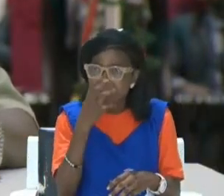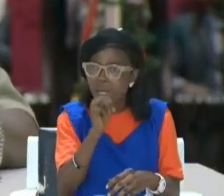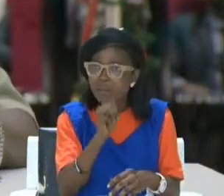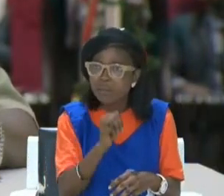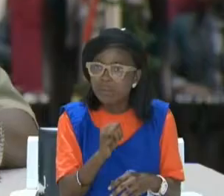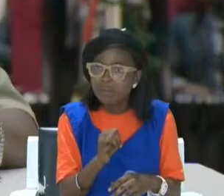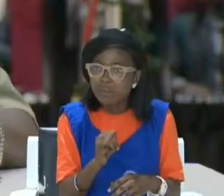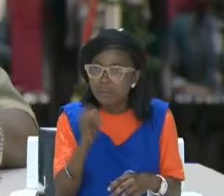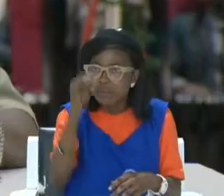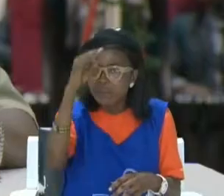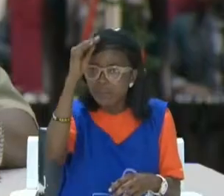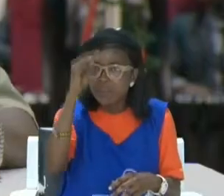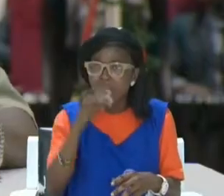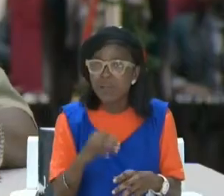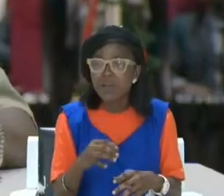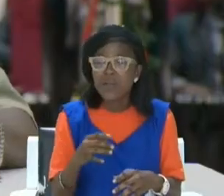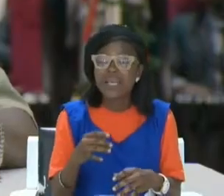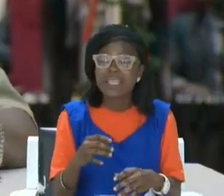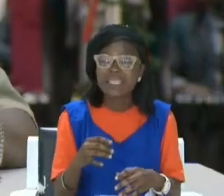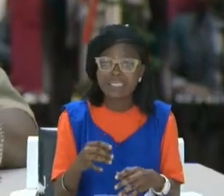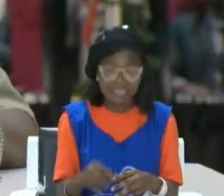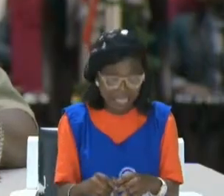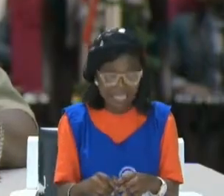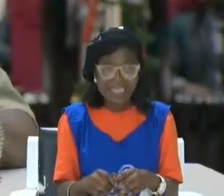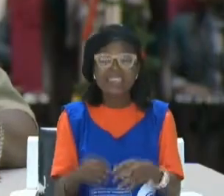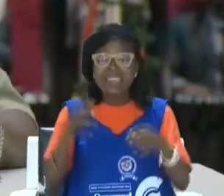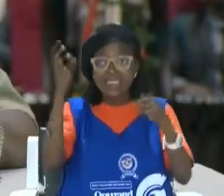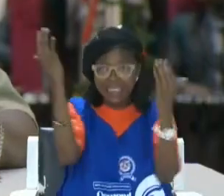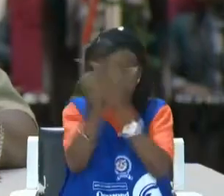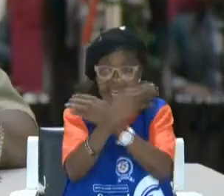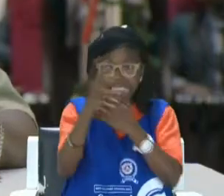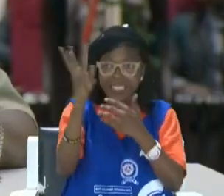darkness released him.